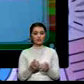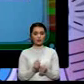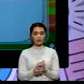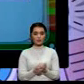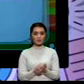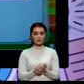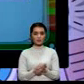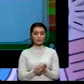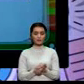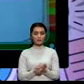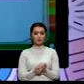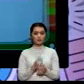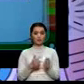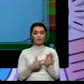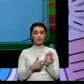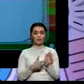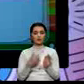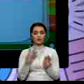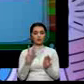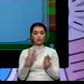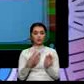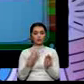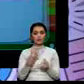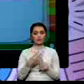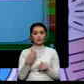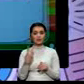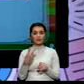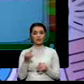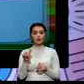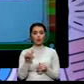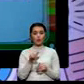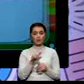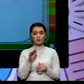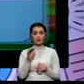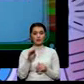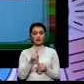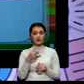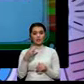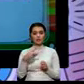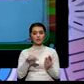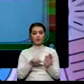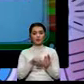olamiz. 704 bilan 42 ning ko'paytmasi ve